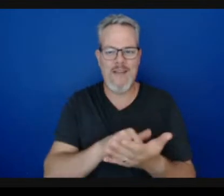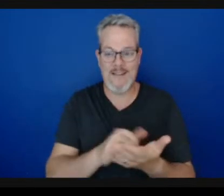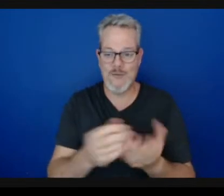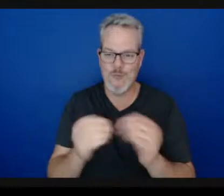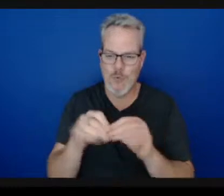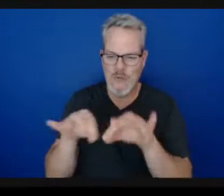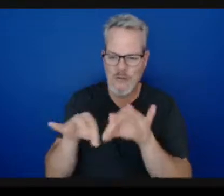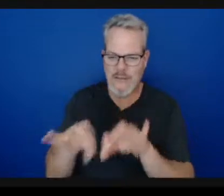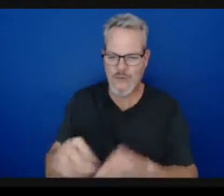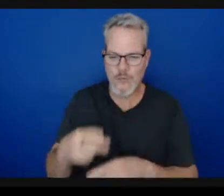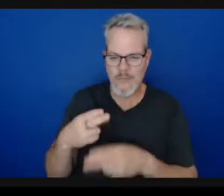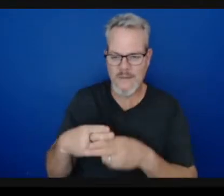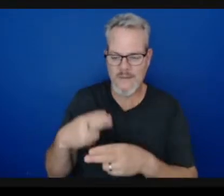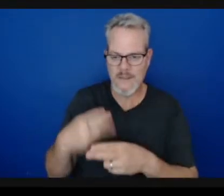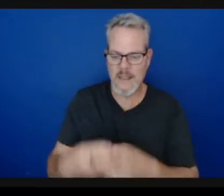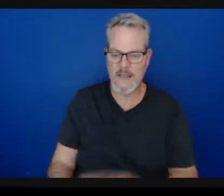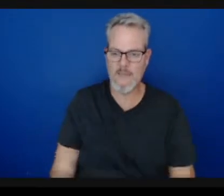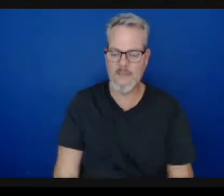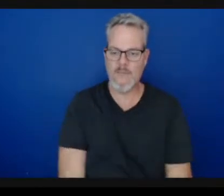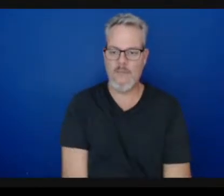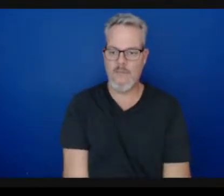names.